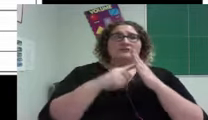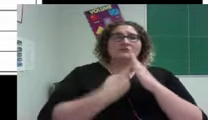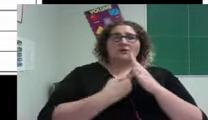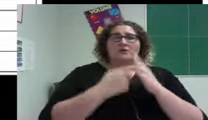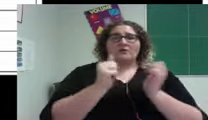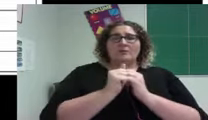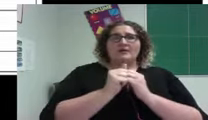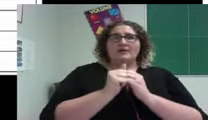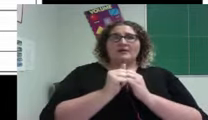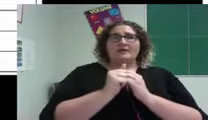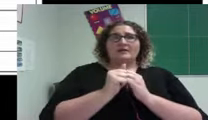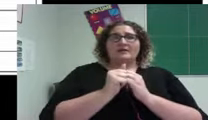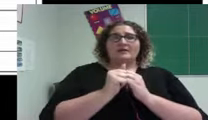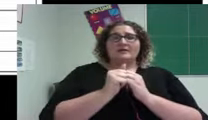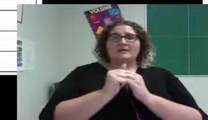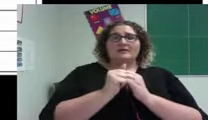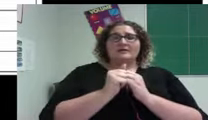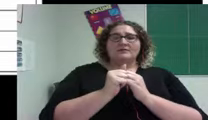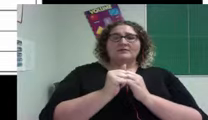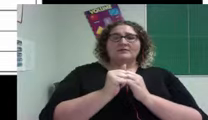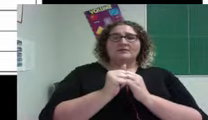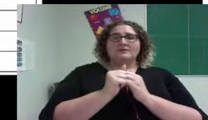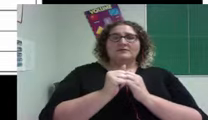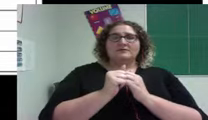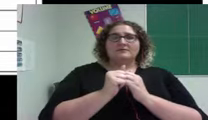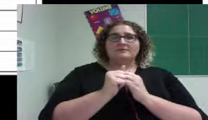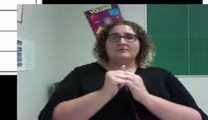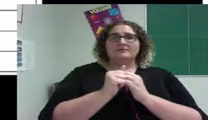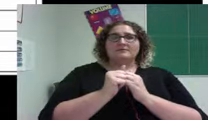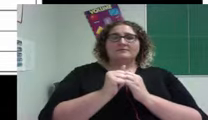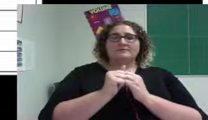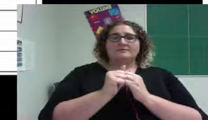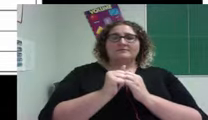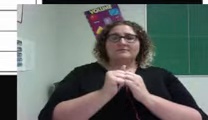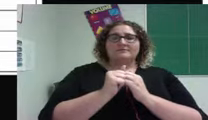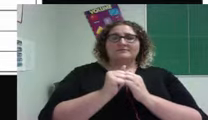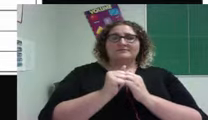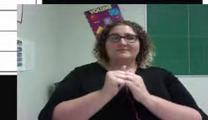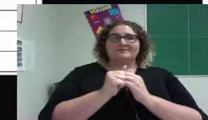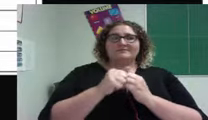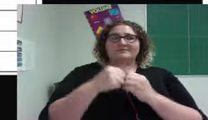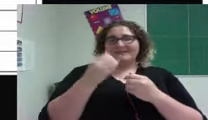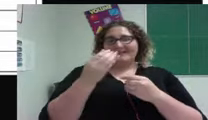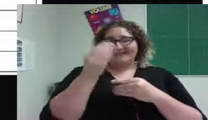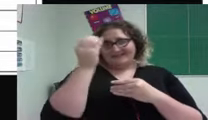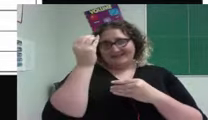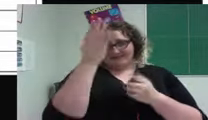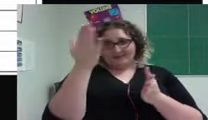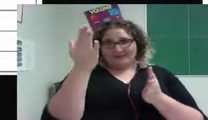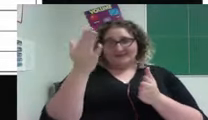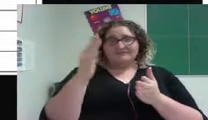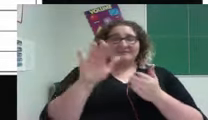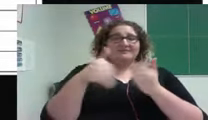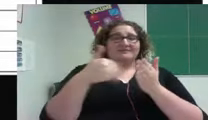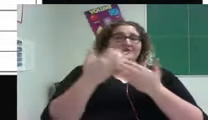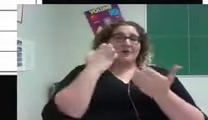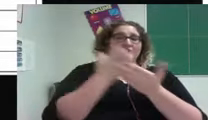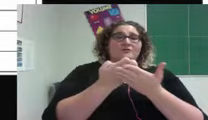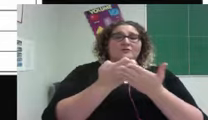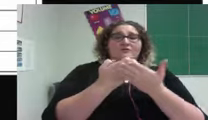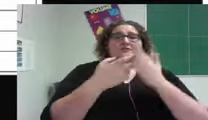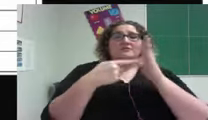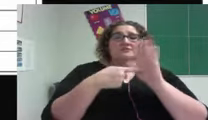the given information. Now, almost all proofs start off with the given information, and that's to say that angle 1 and angle